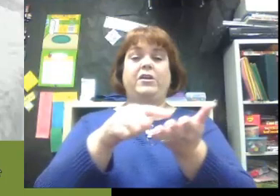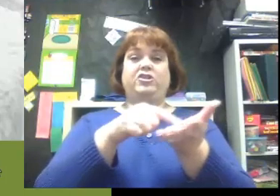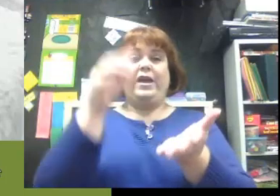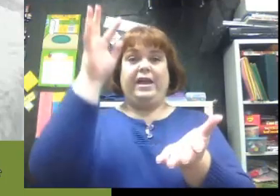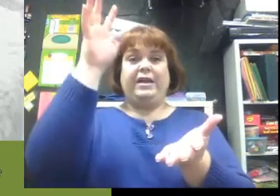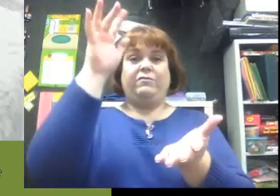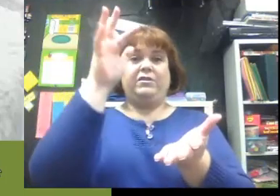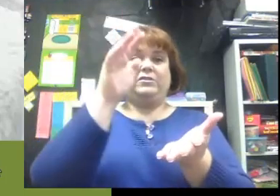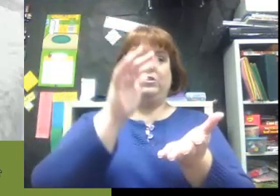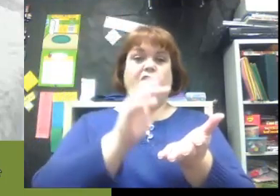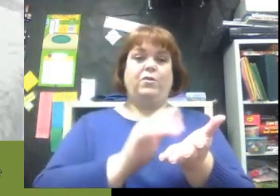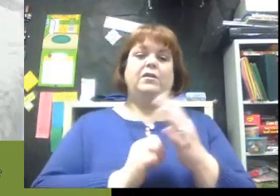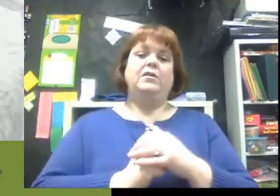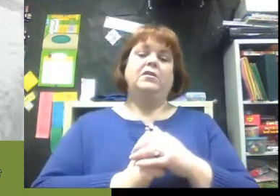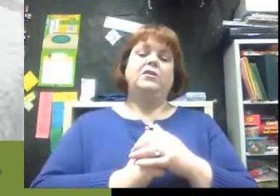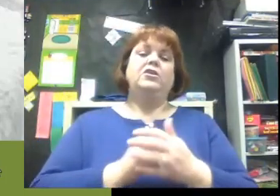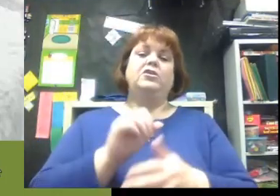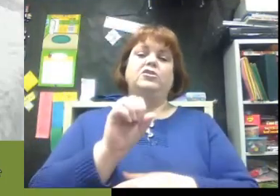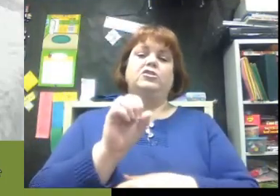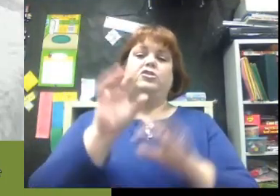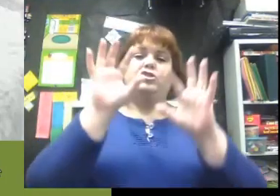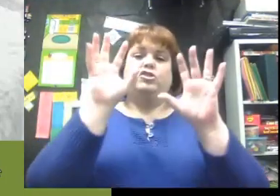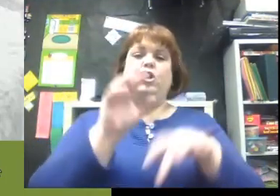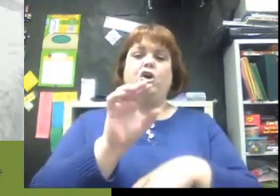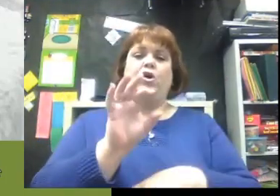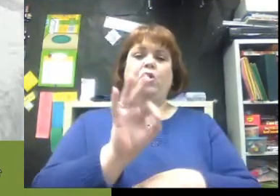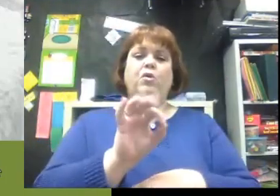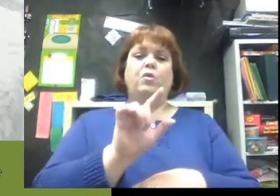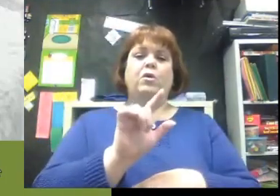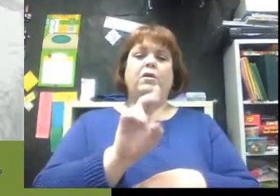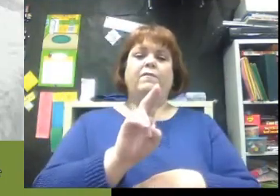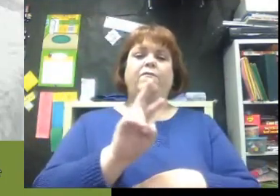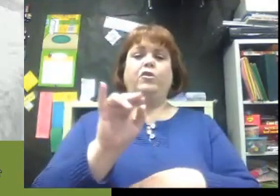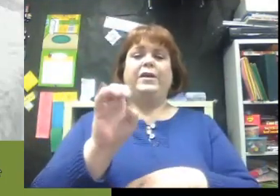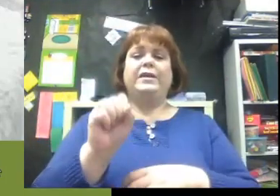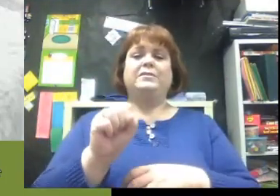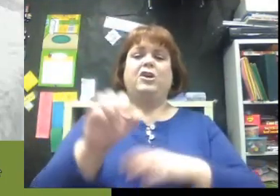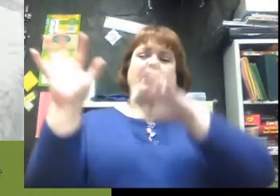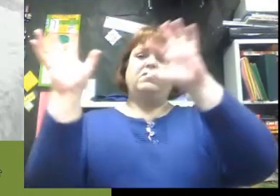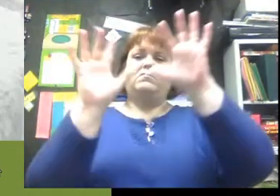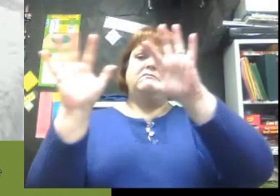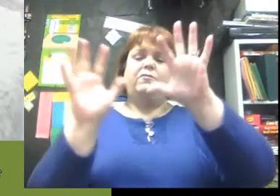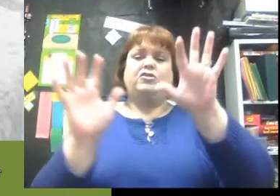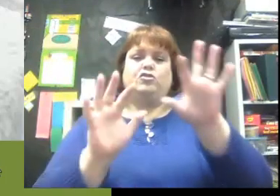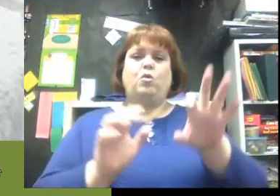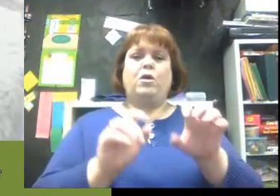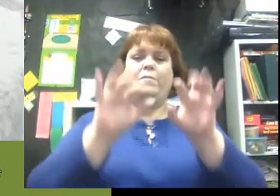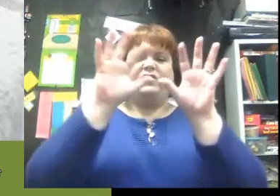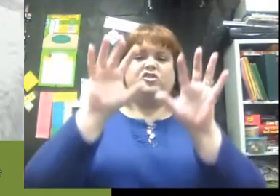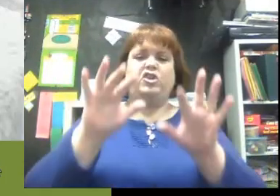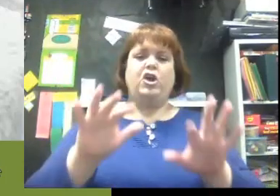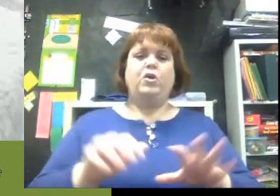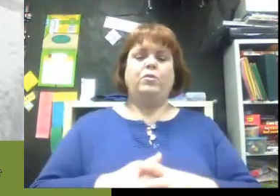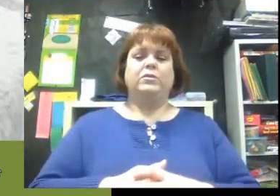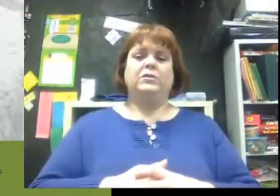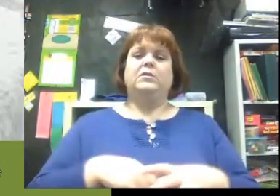your hand when it's snowing. Snow flurries are a storm of